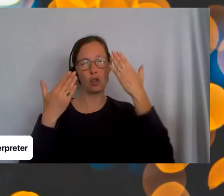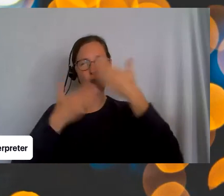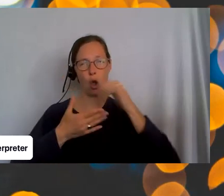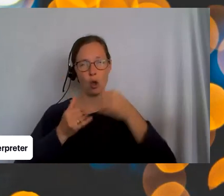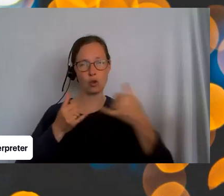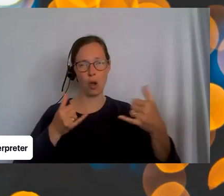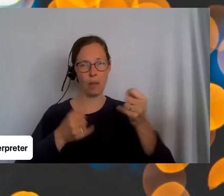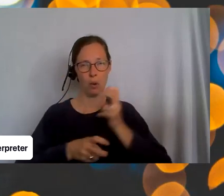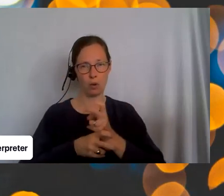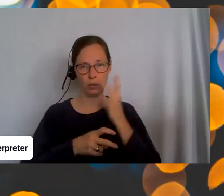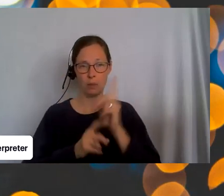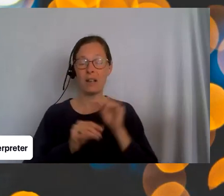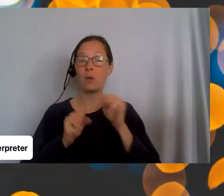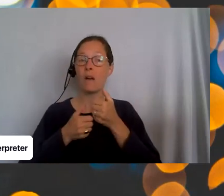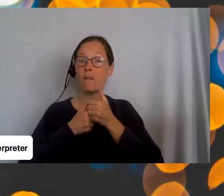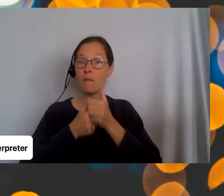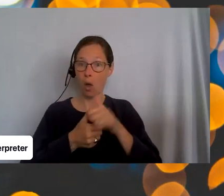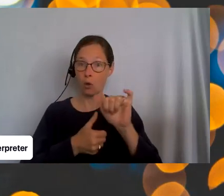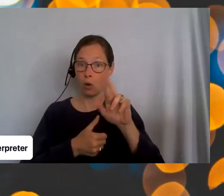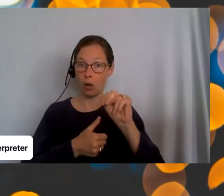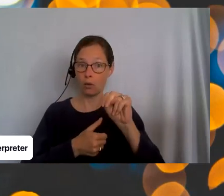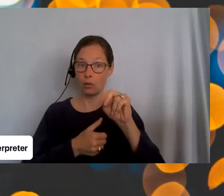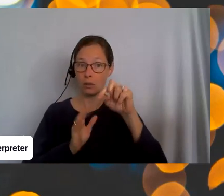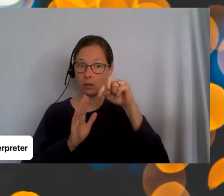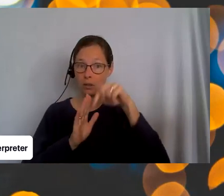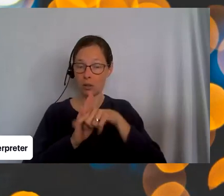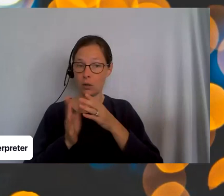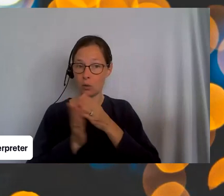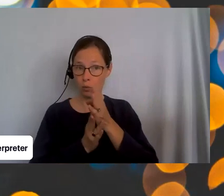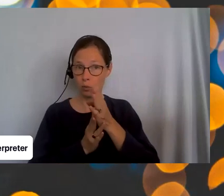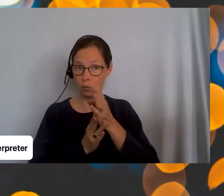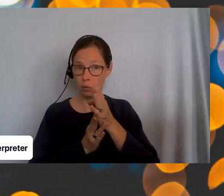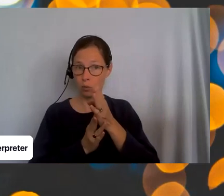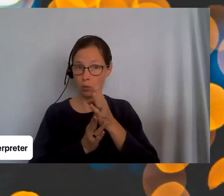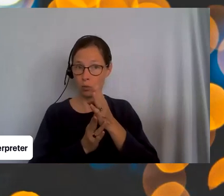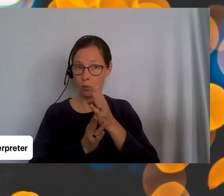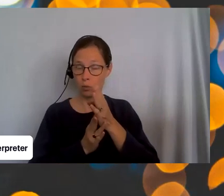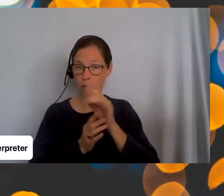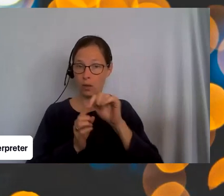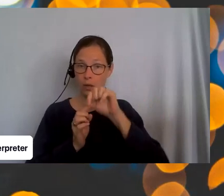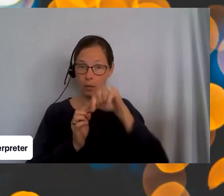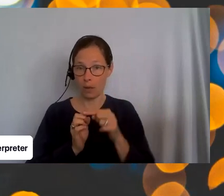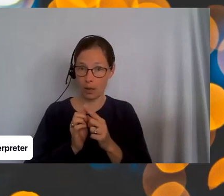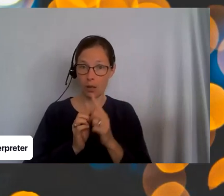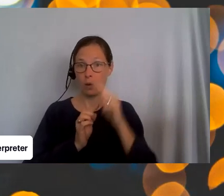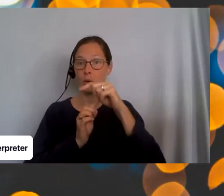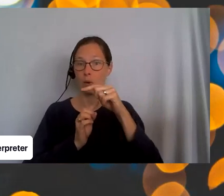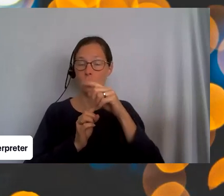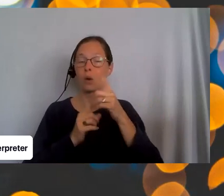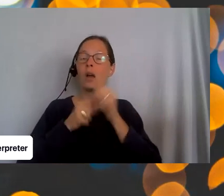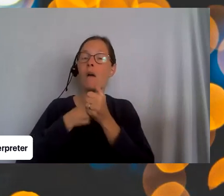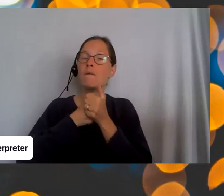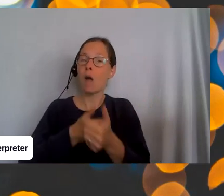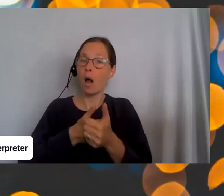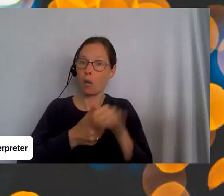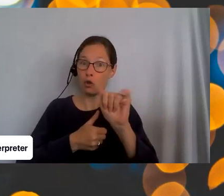just follow the yarn down, it goes through the stitch below and then back up and around. If you can just follow